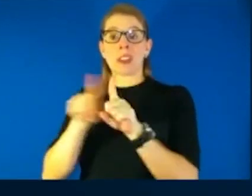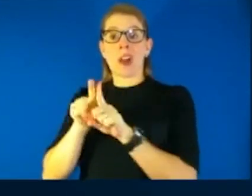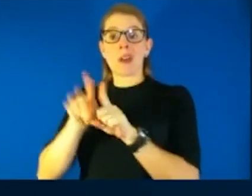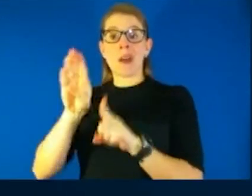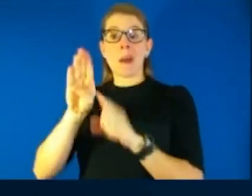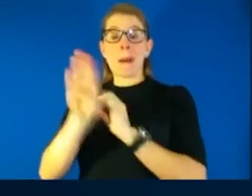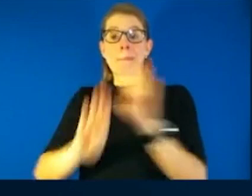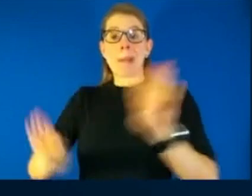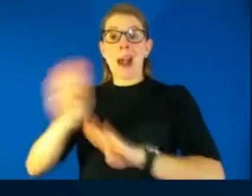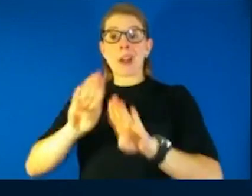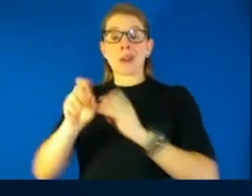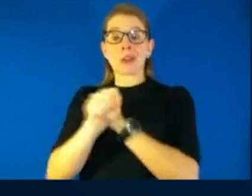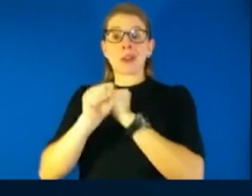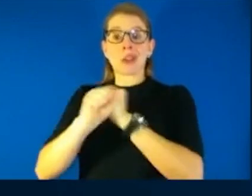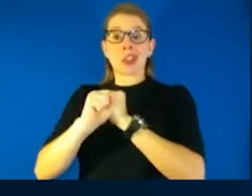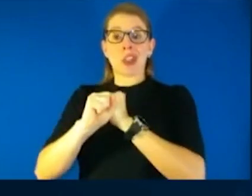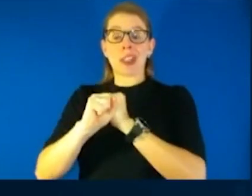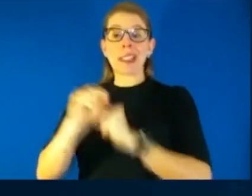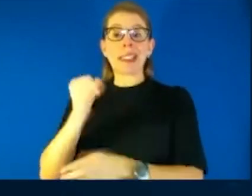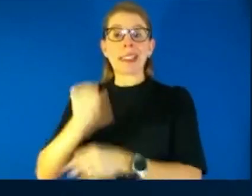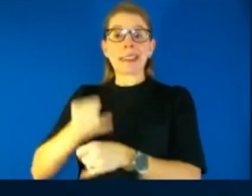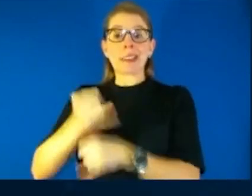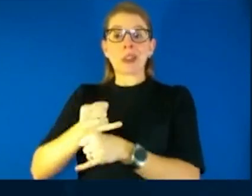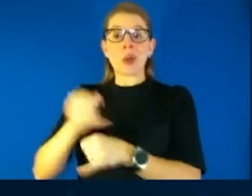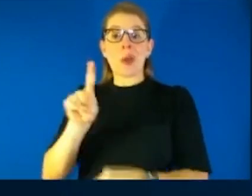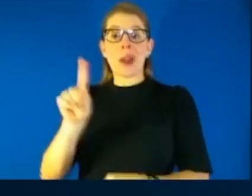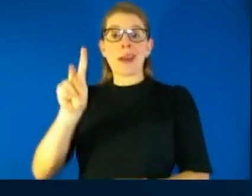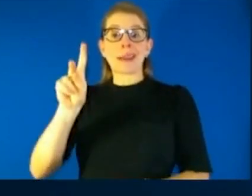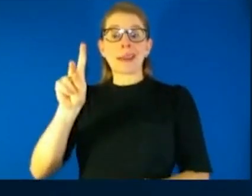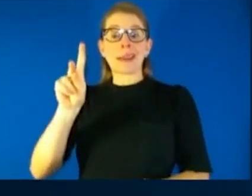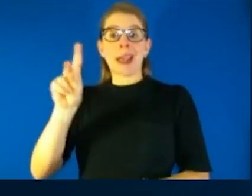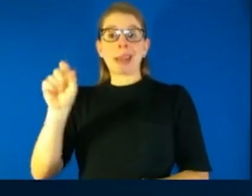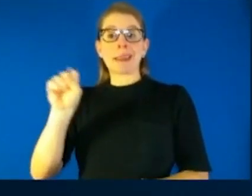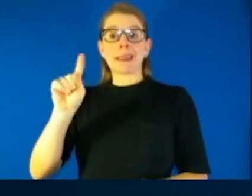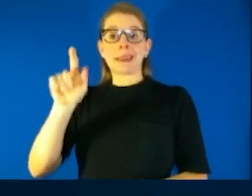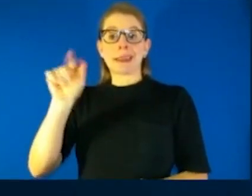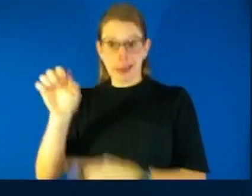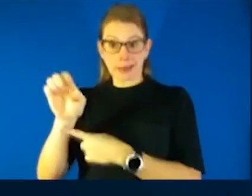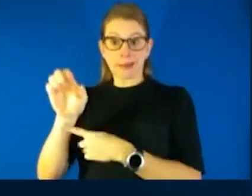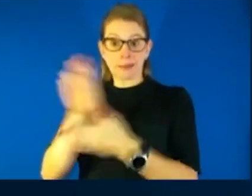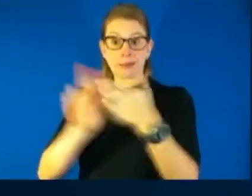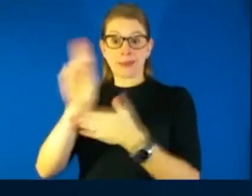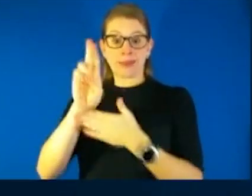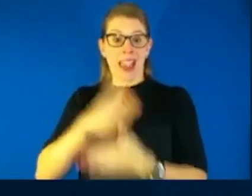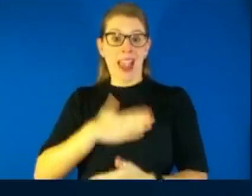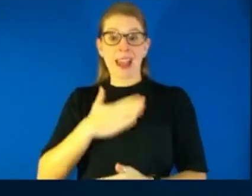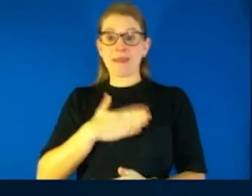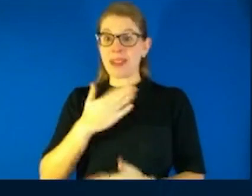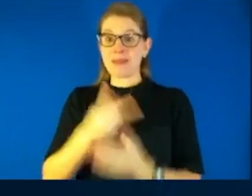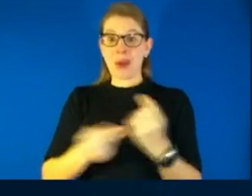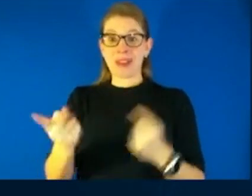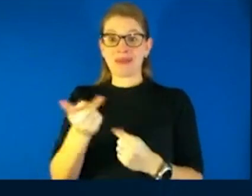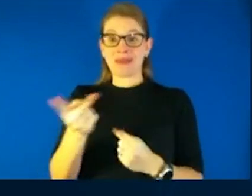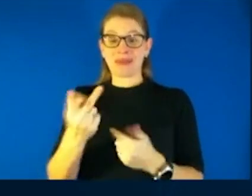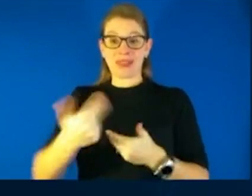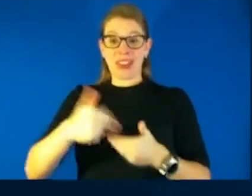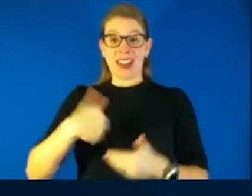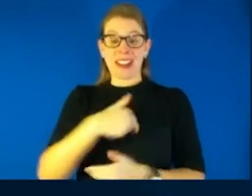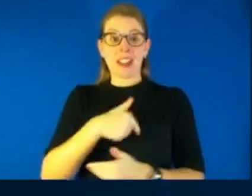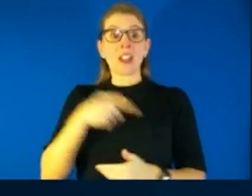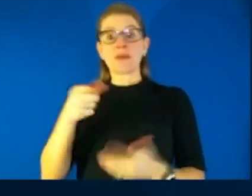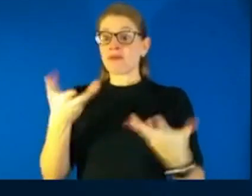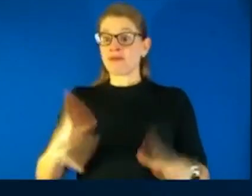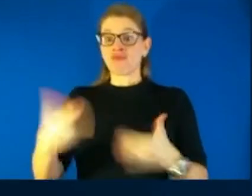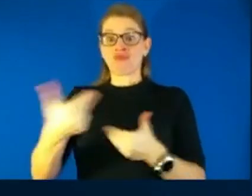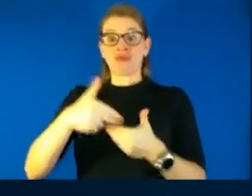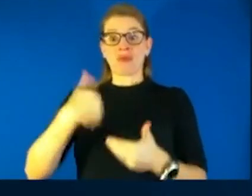Research Institute at K-State University. We are so glad to have both of you with us today. You were with us before, and we had a huge